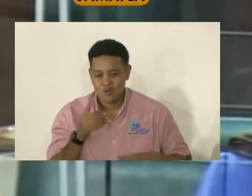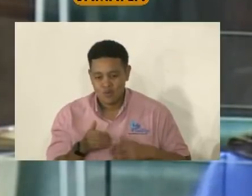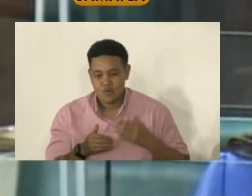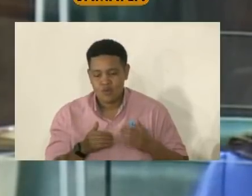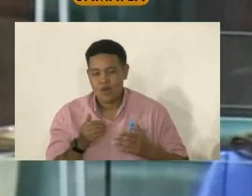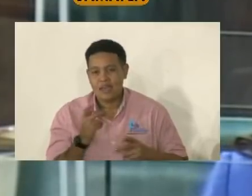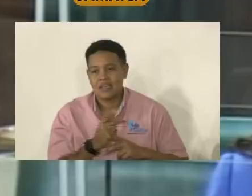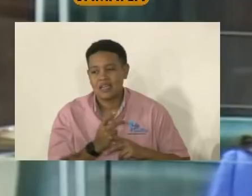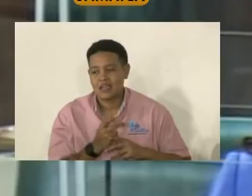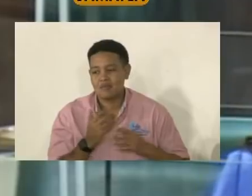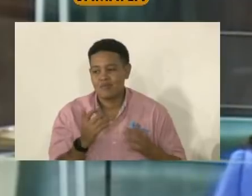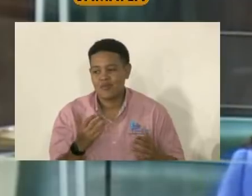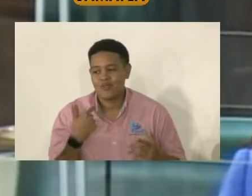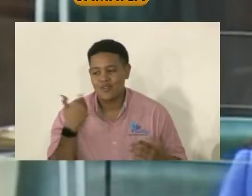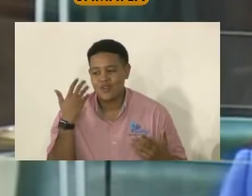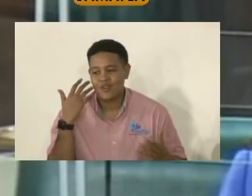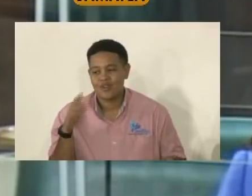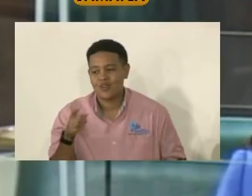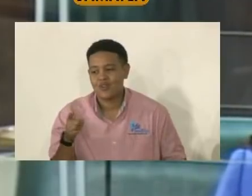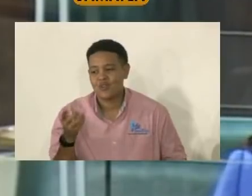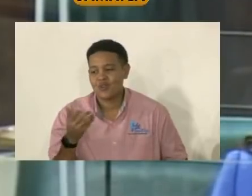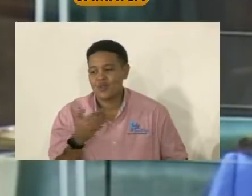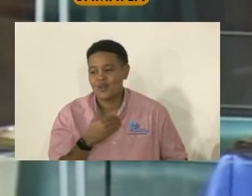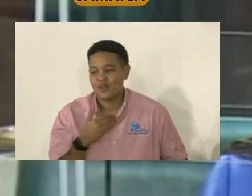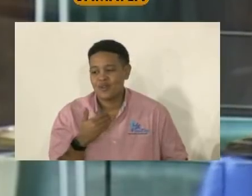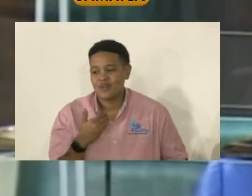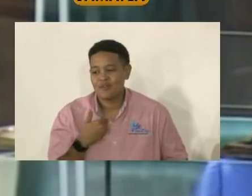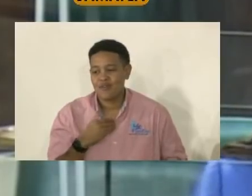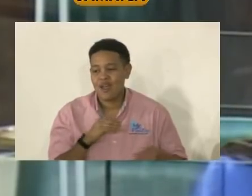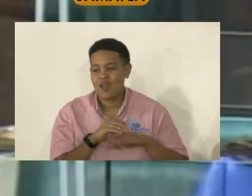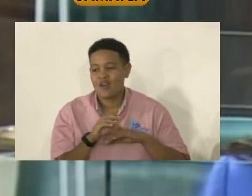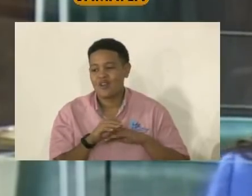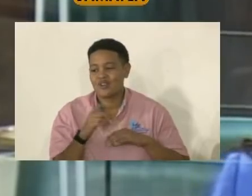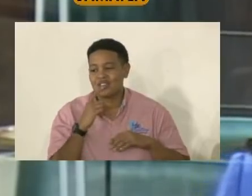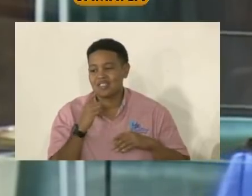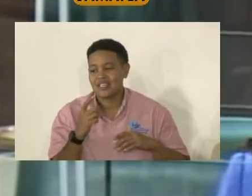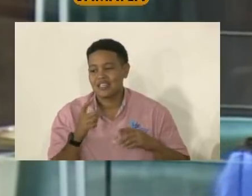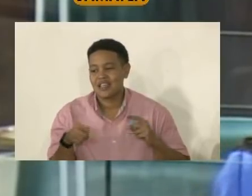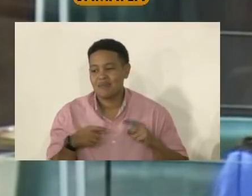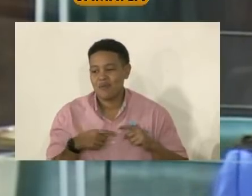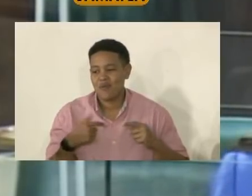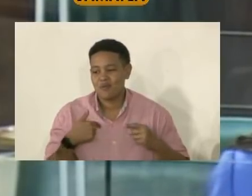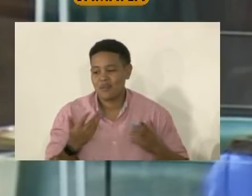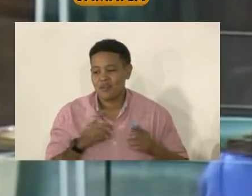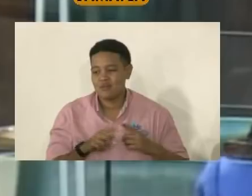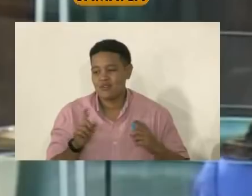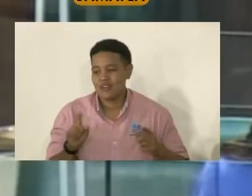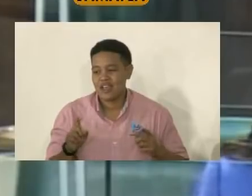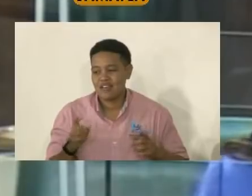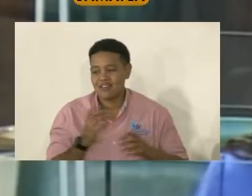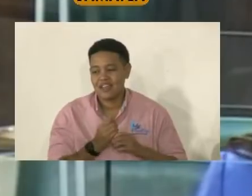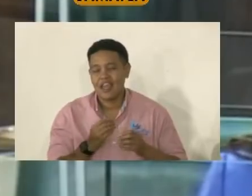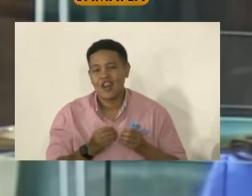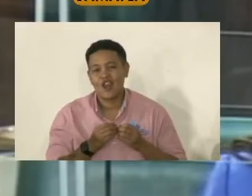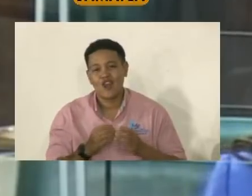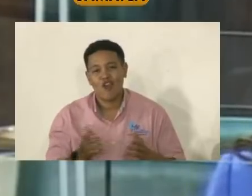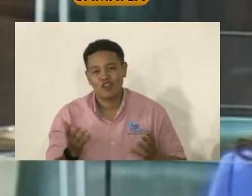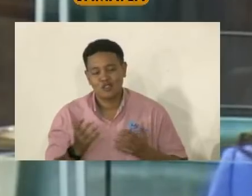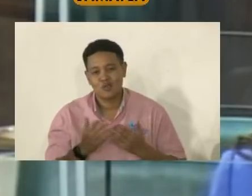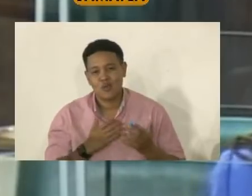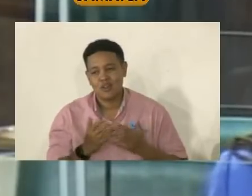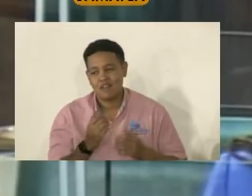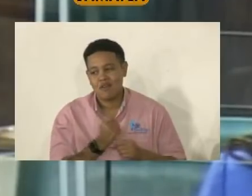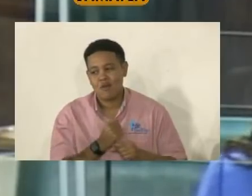moving. I don't know what my colleague psychiatrist would say that says about me, but I have to get lost in whatever